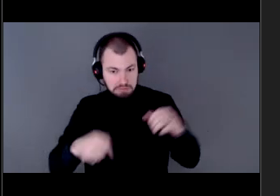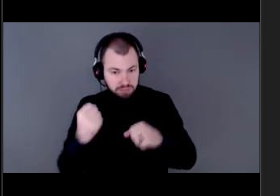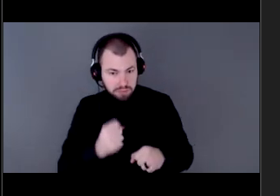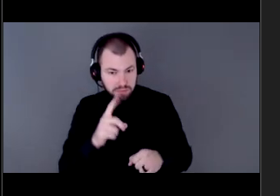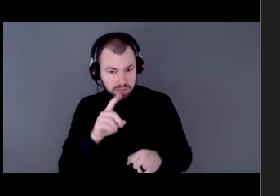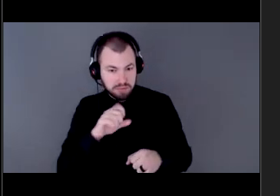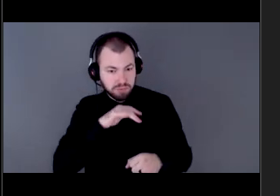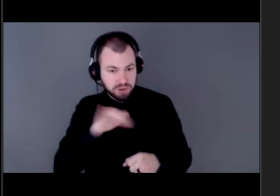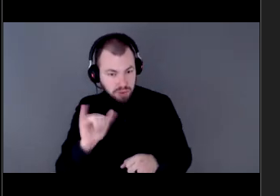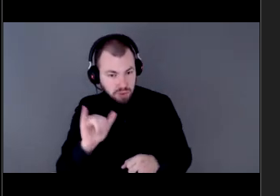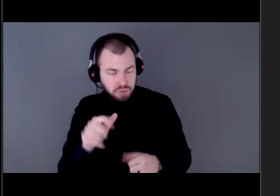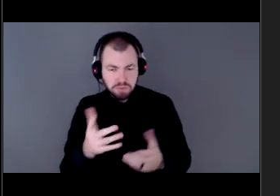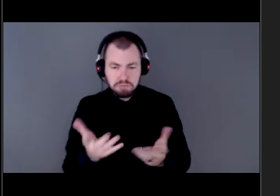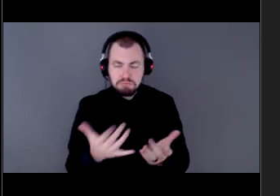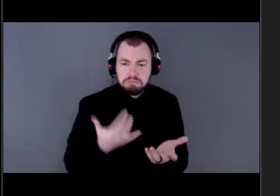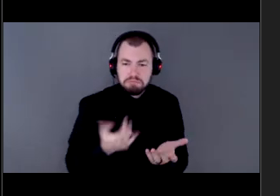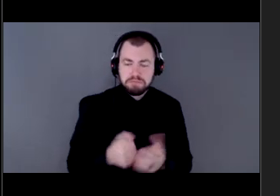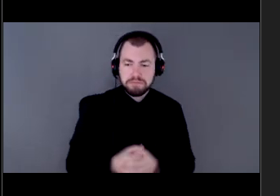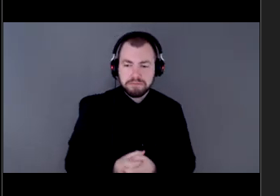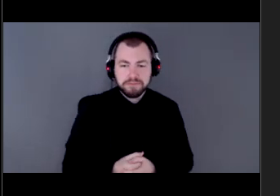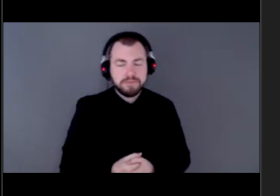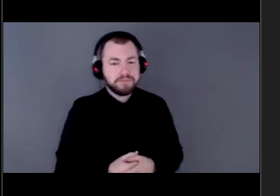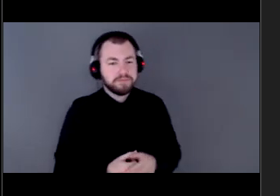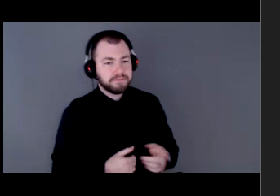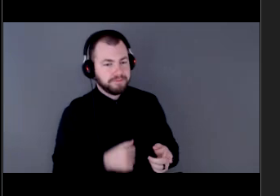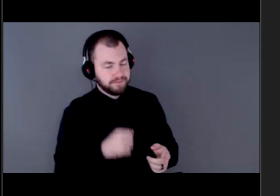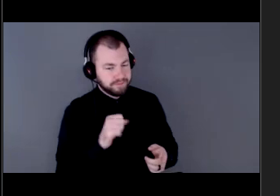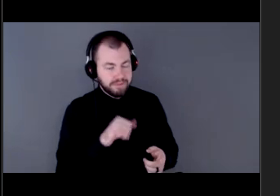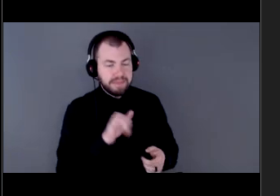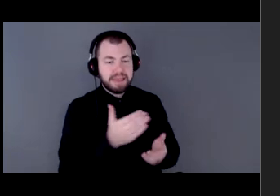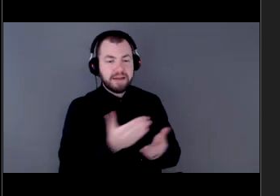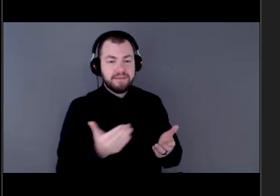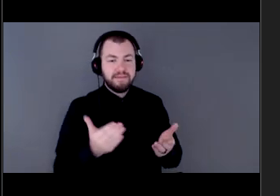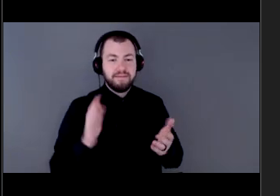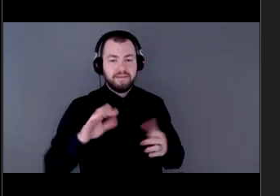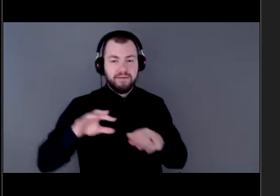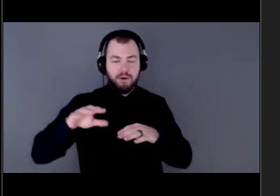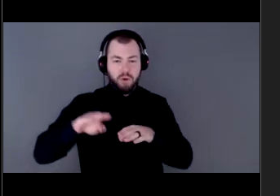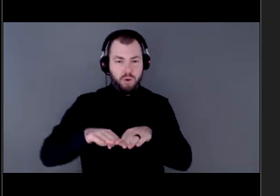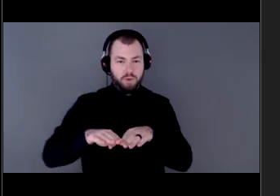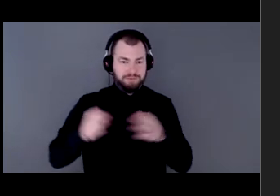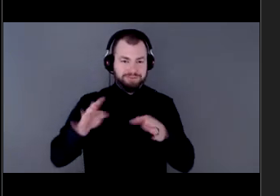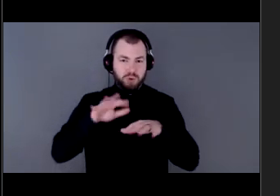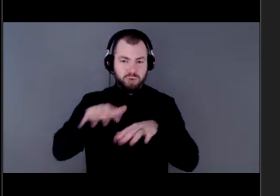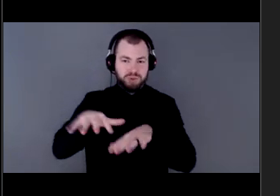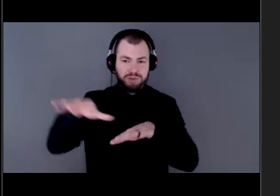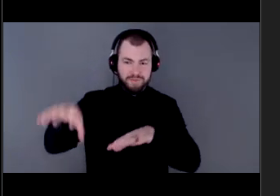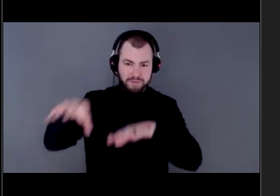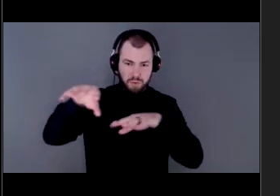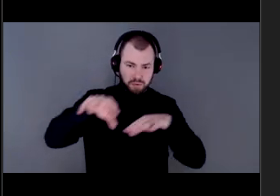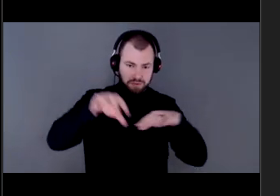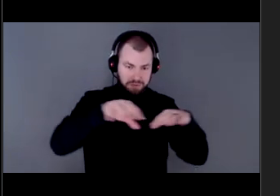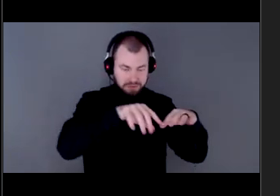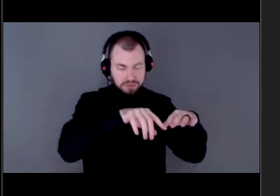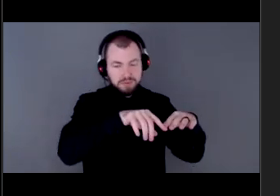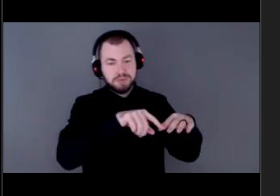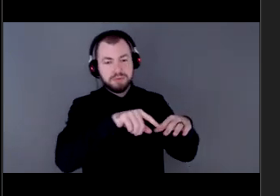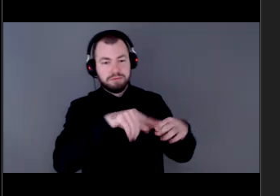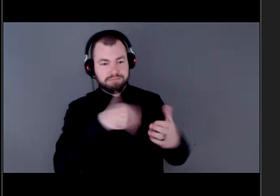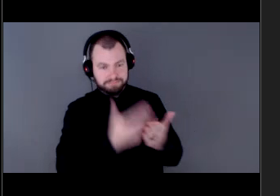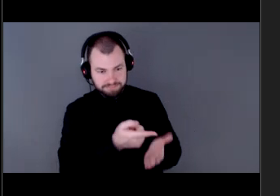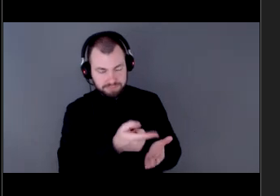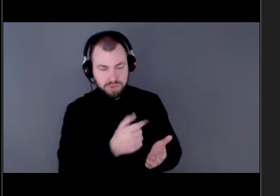Yeah, you know, this stuff ends up floating in from the open ocean. And so what we find is primarily between